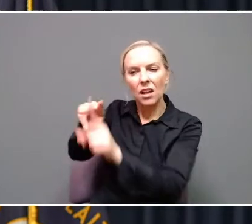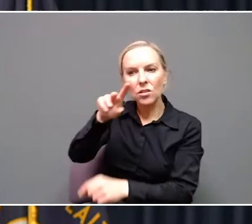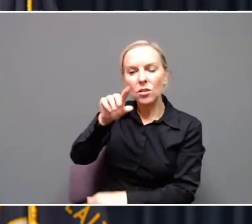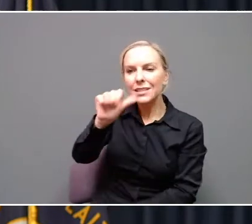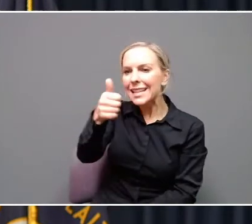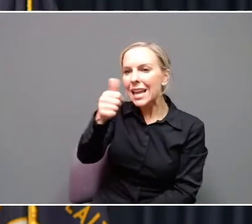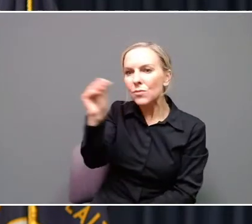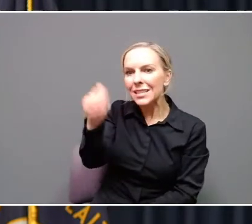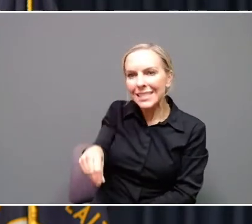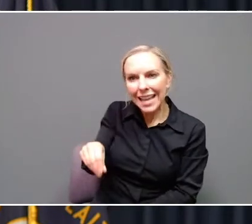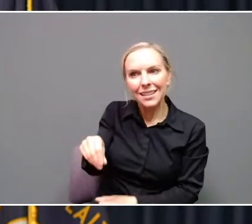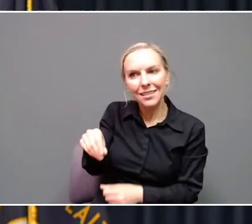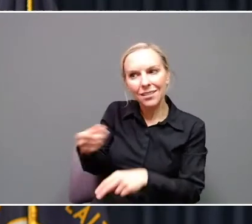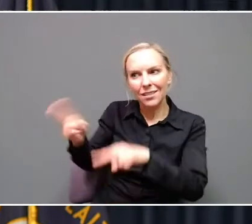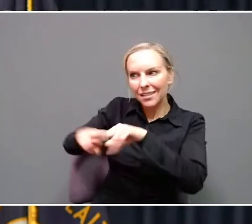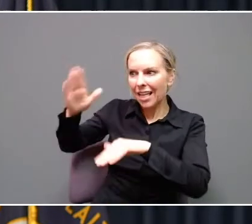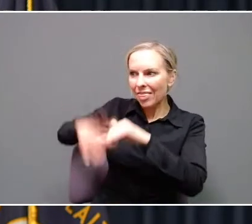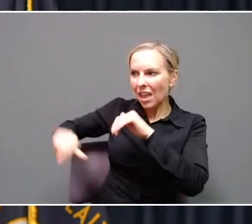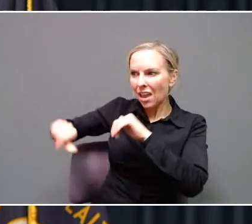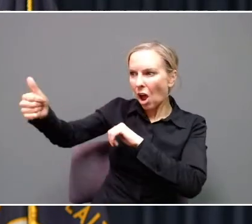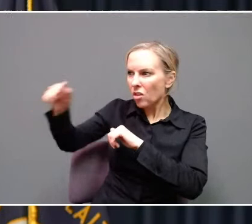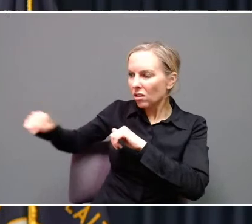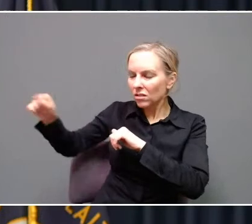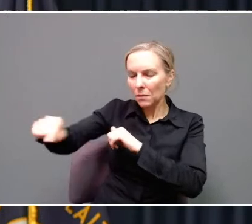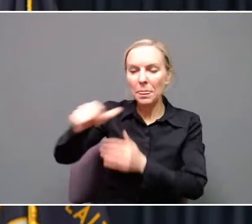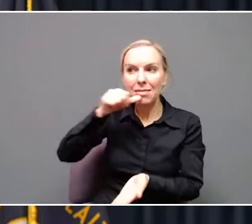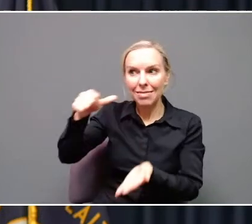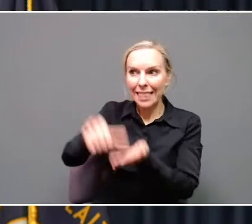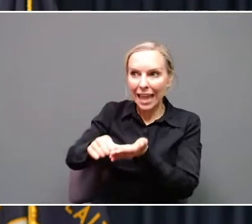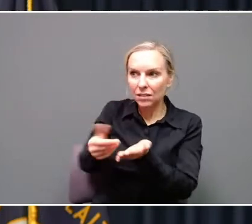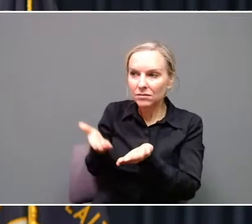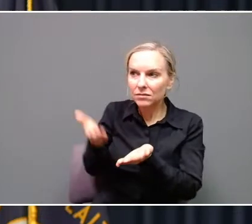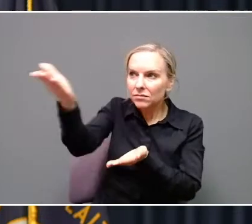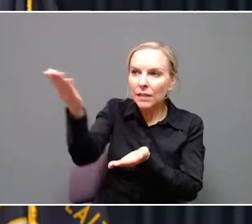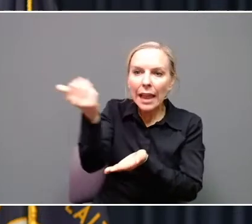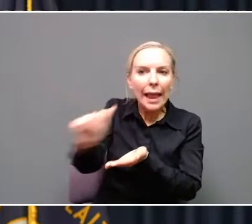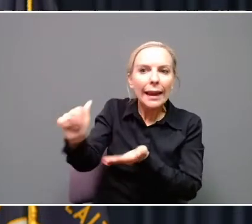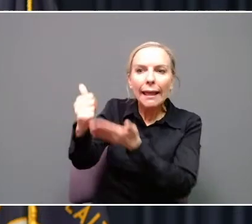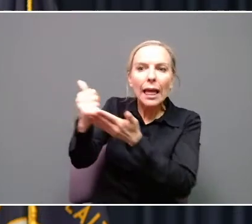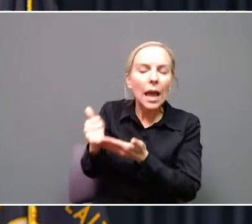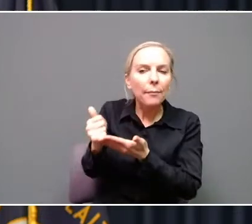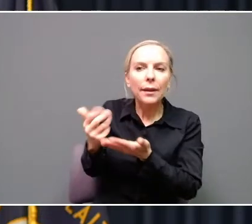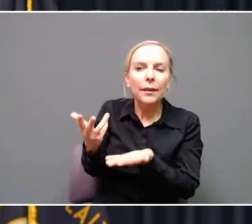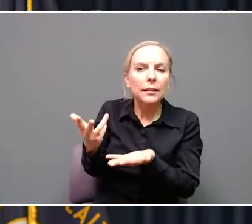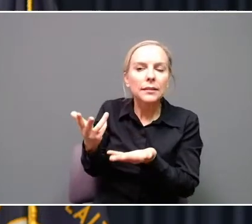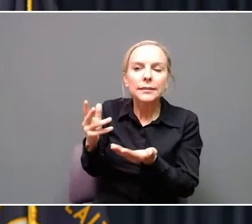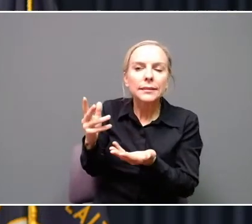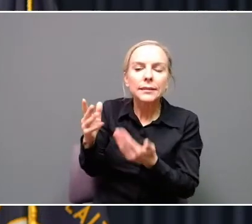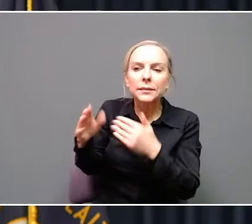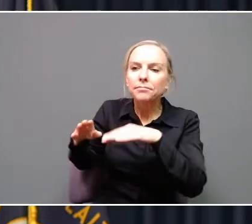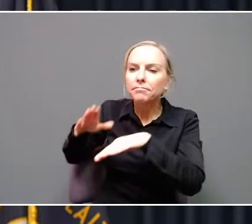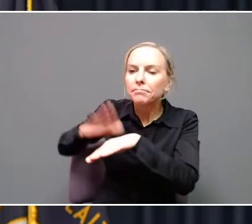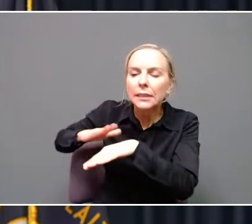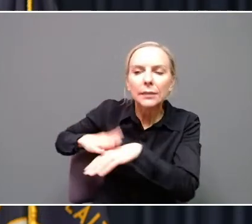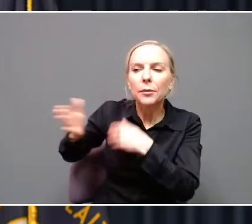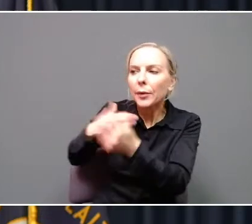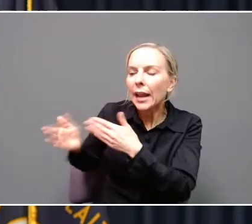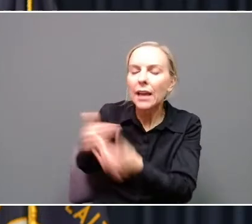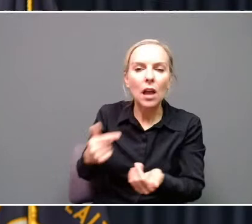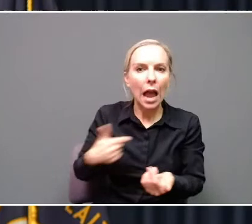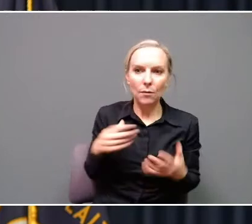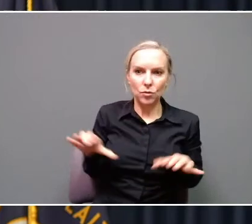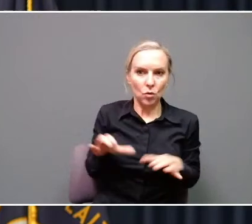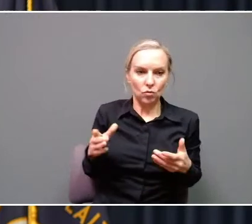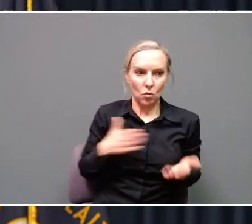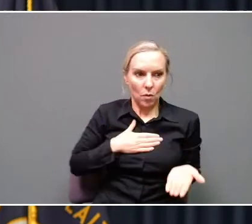time. Now, that letter does say that, any help might be minimal. I'm willing to do what it takes to provide relief,